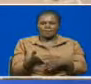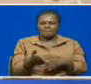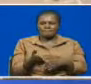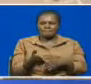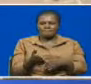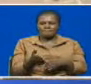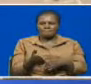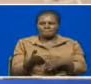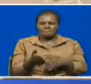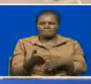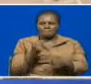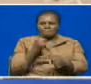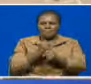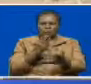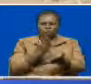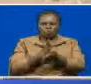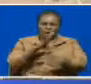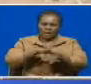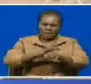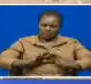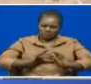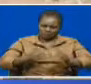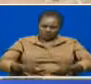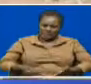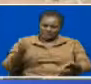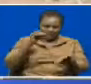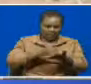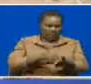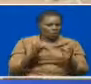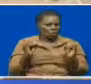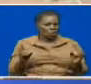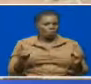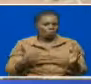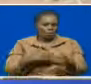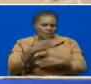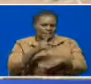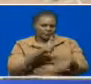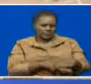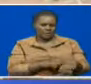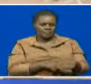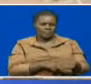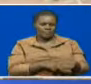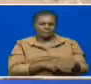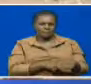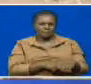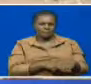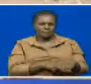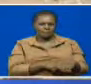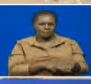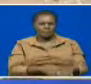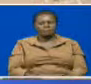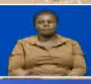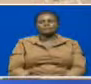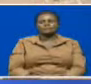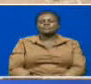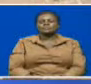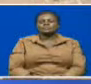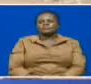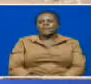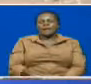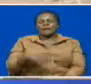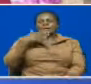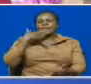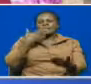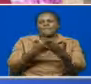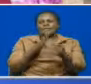and make sure they don't make the same mistake next time. Yeah, that's my take. Okay, many